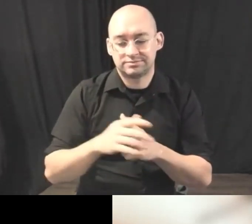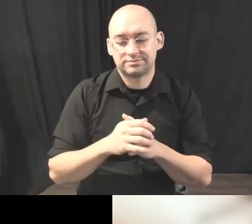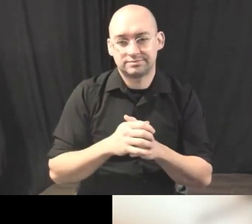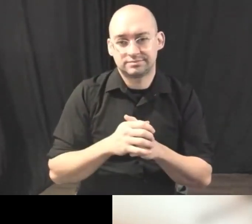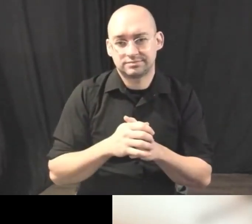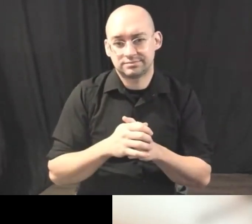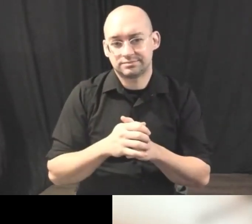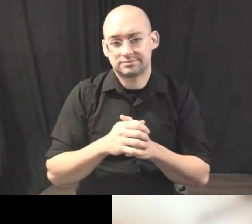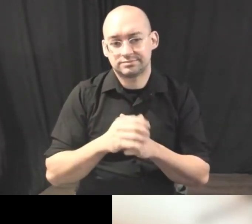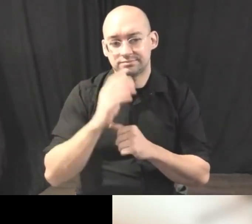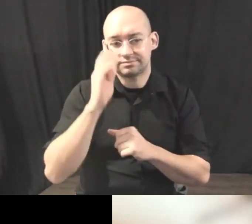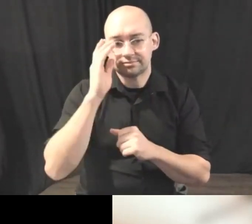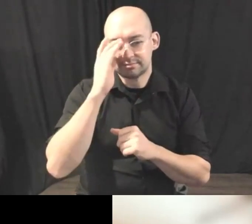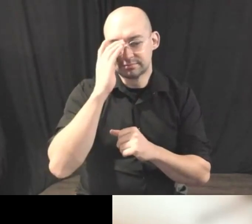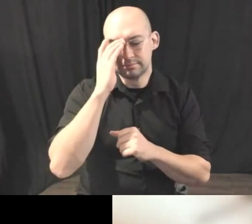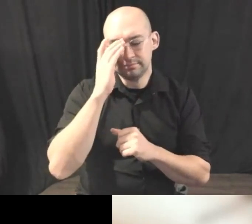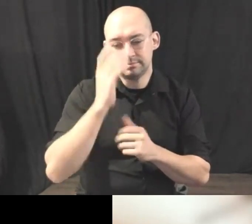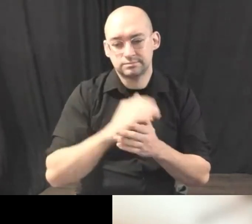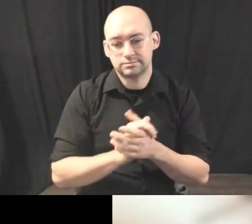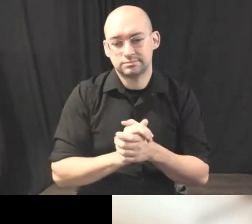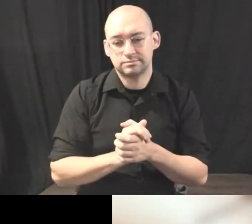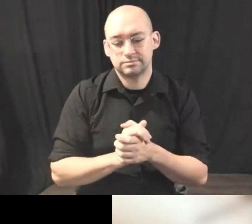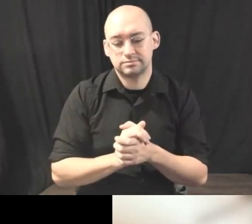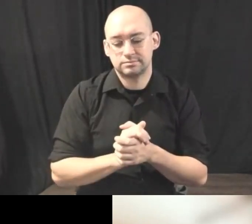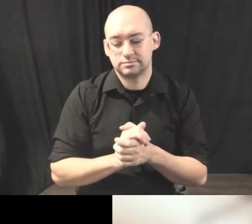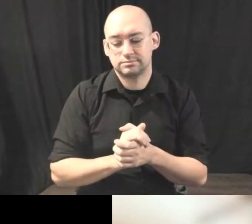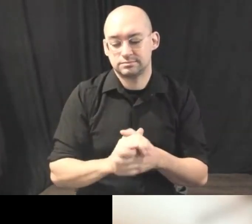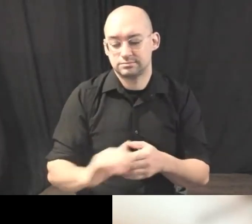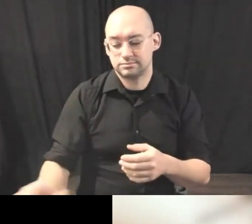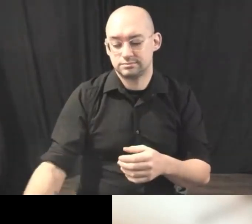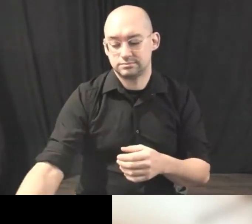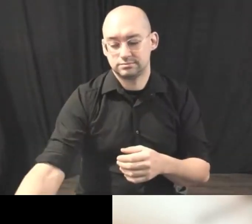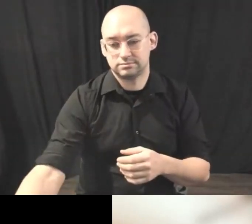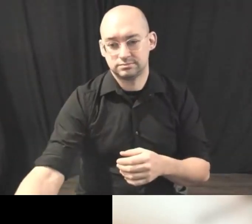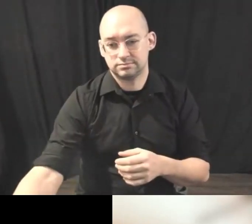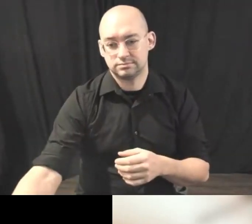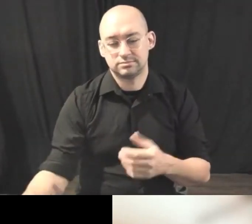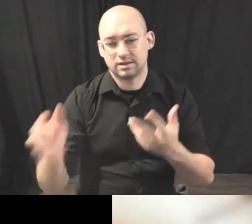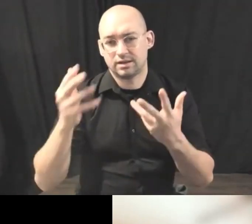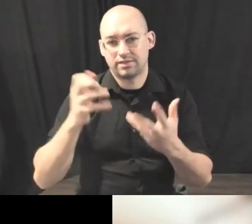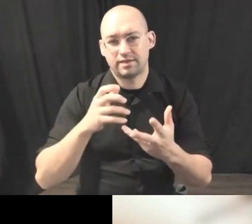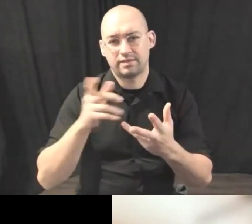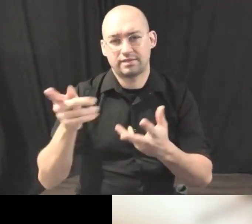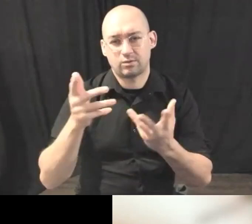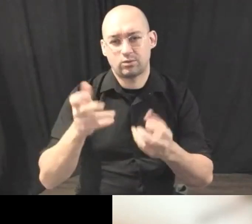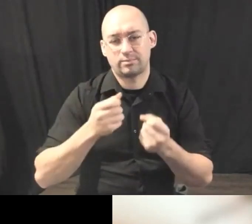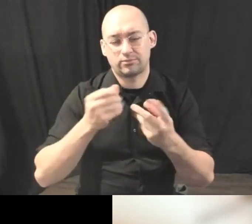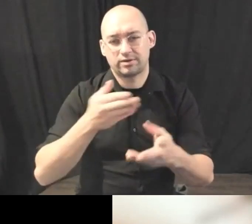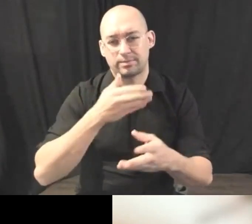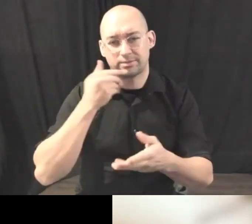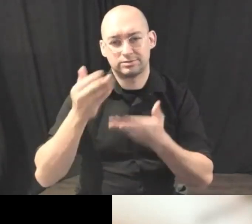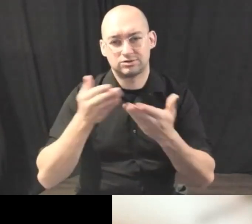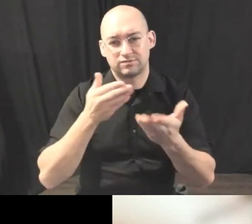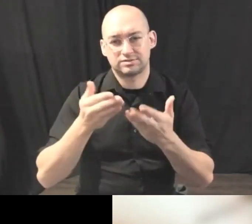it's just their consumer, and they want to be able to better provide services. So just wanted to uplift that, how important training is,